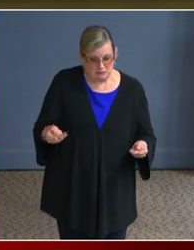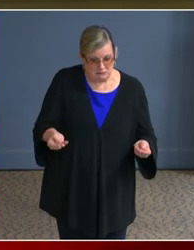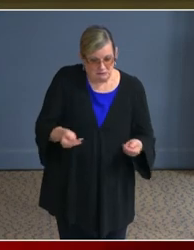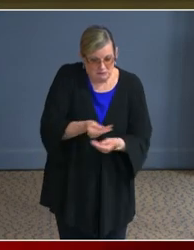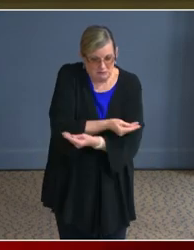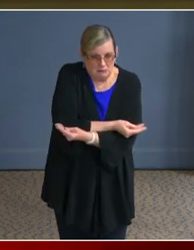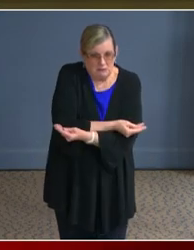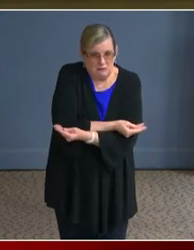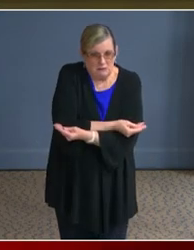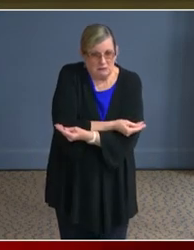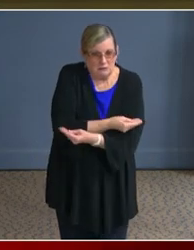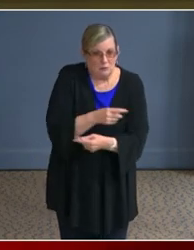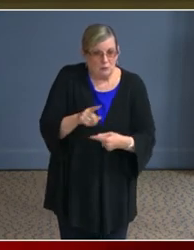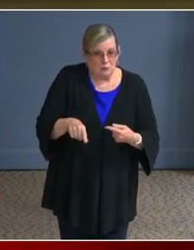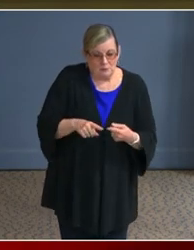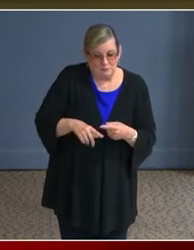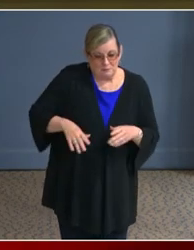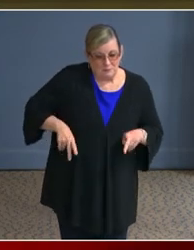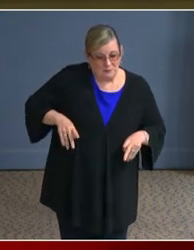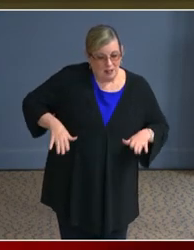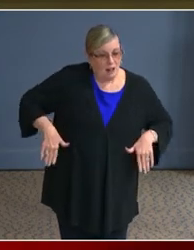are unvaccinated.